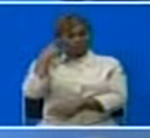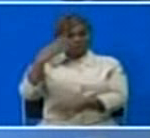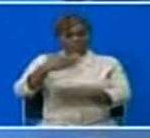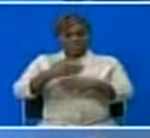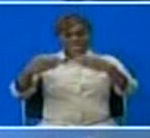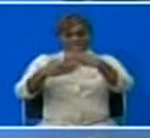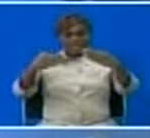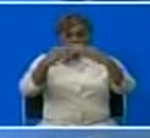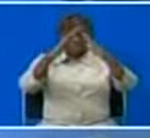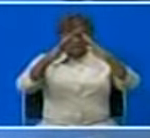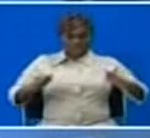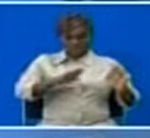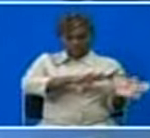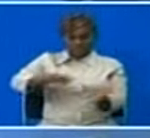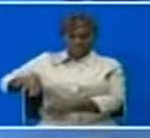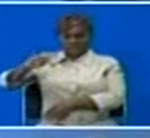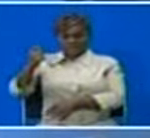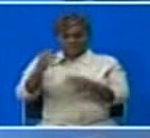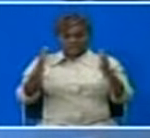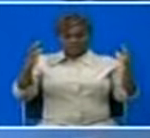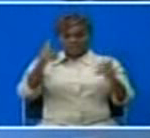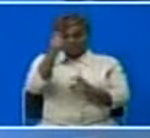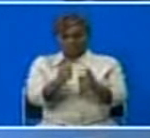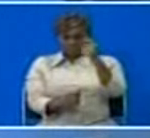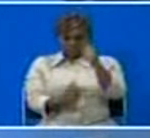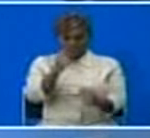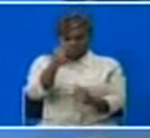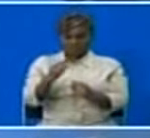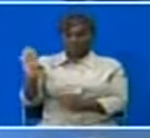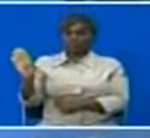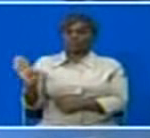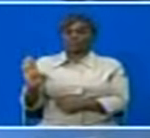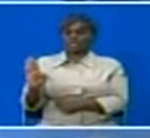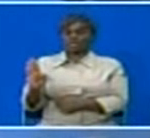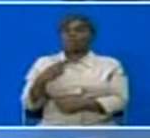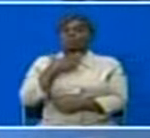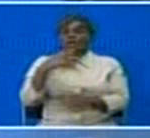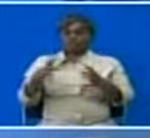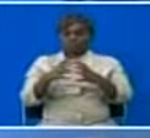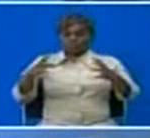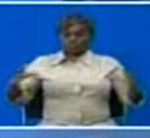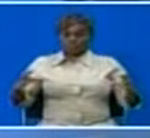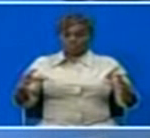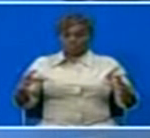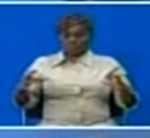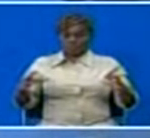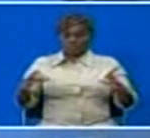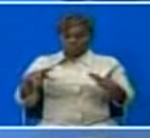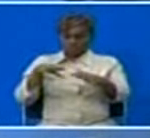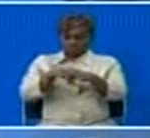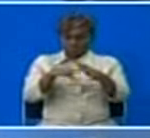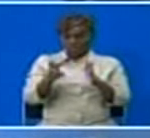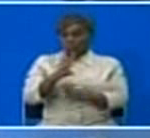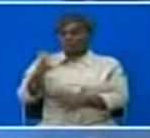projects. Well, Kenya's second largest milk processor, Brookside Dairy, is eyeing to grow its regional footprint to venture into West